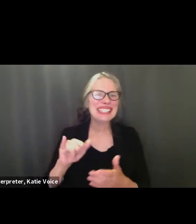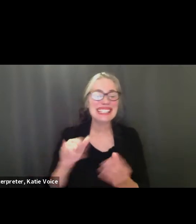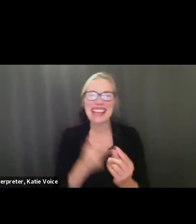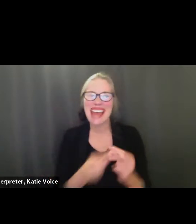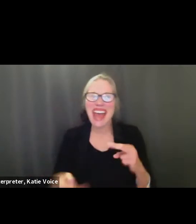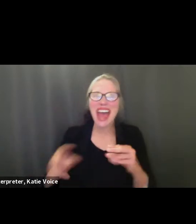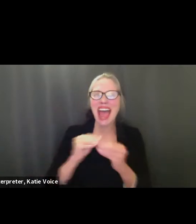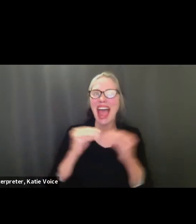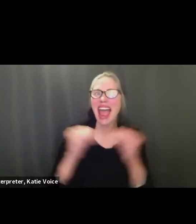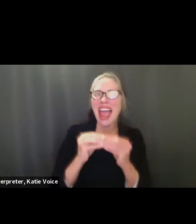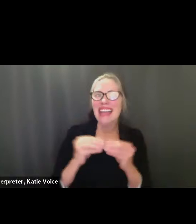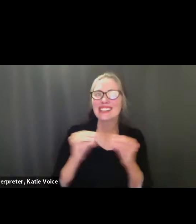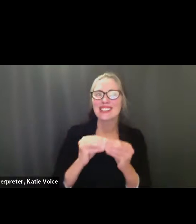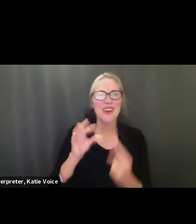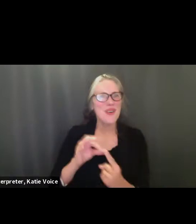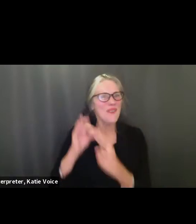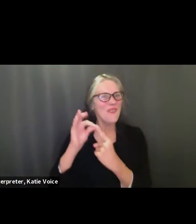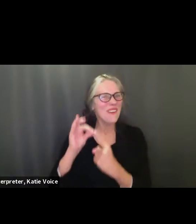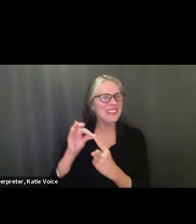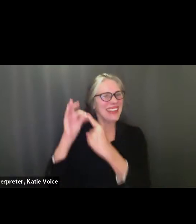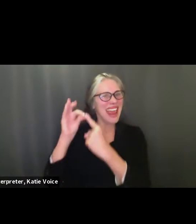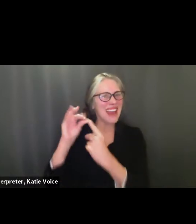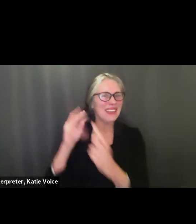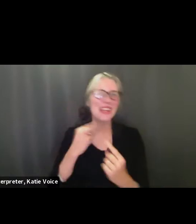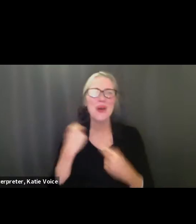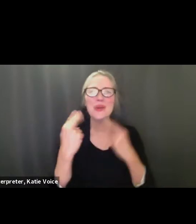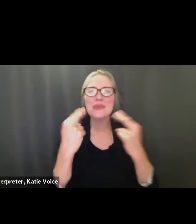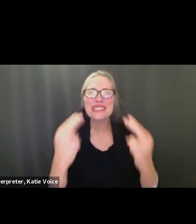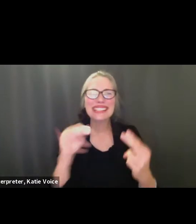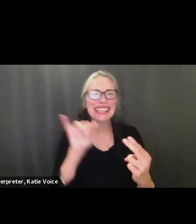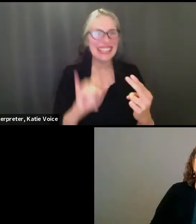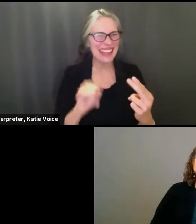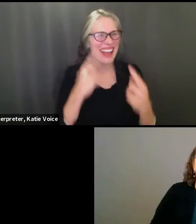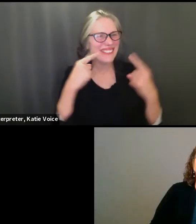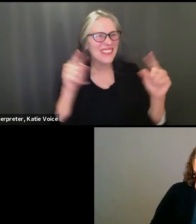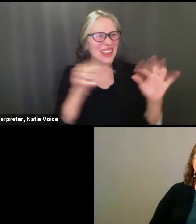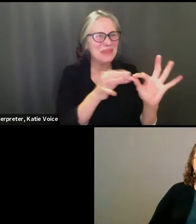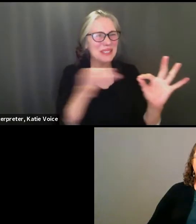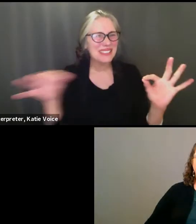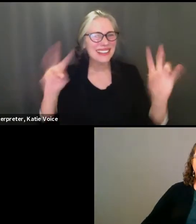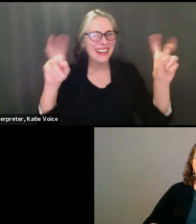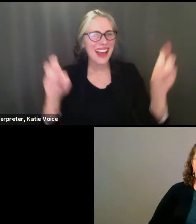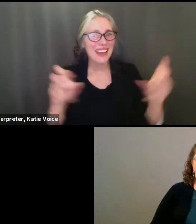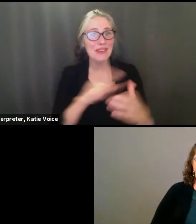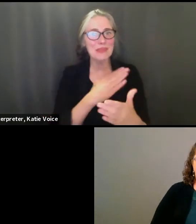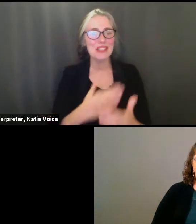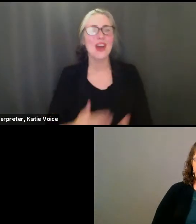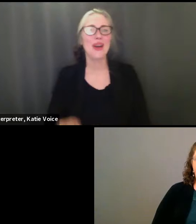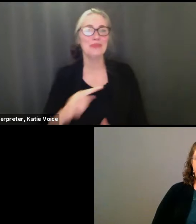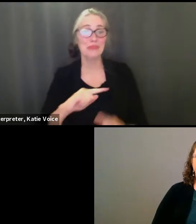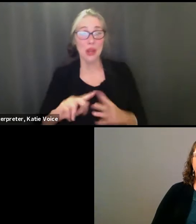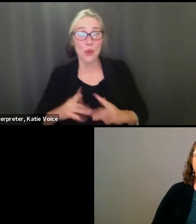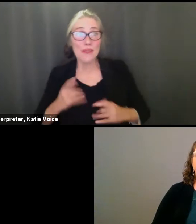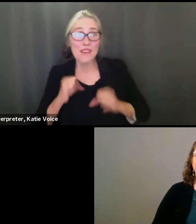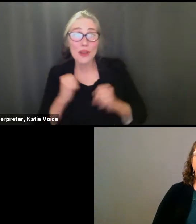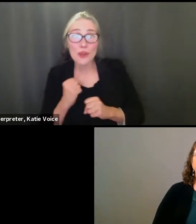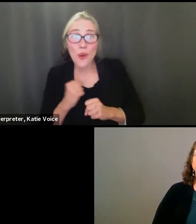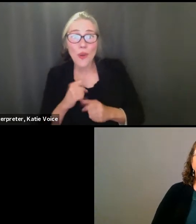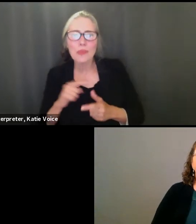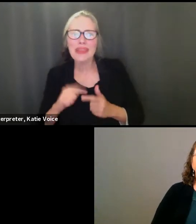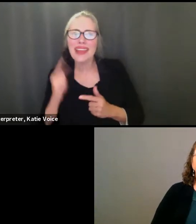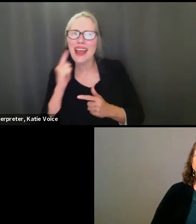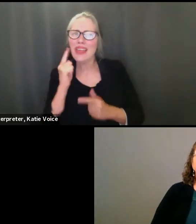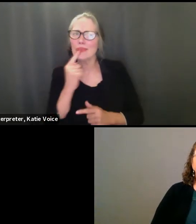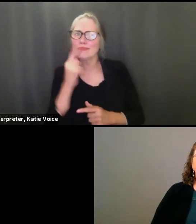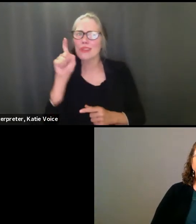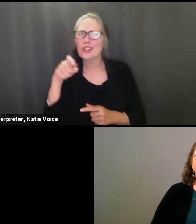so appreciate the students and what they were doing, and they were out there it was kind of cold as we started to get out there, and I thought I should have some